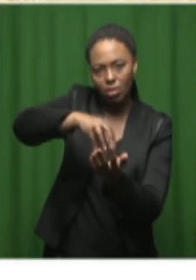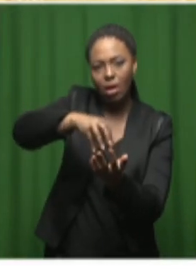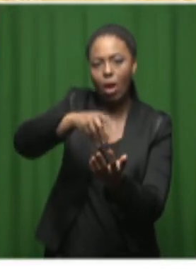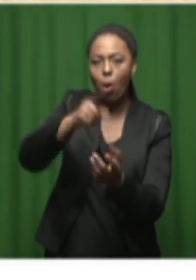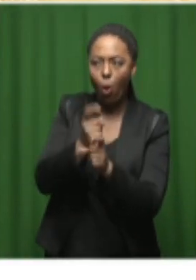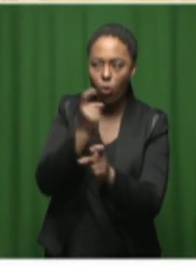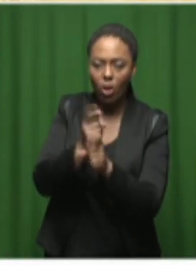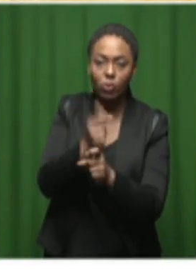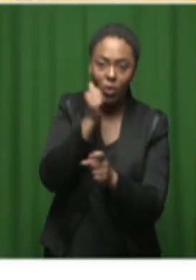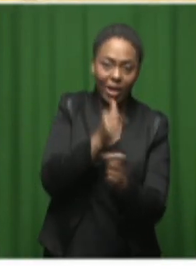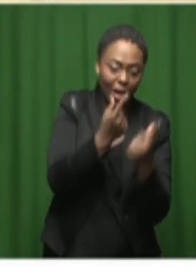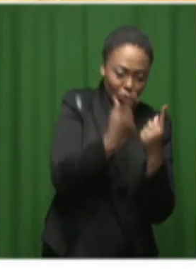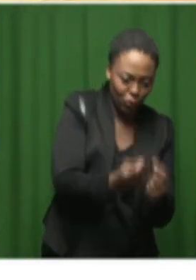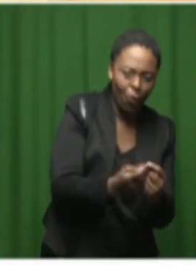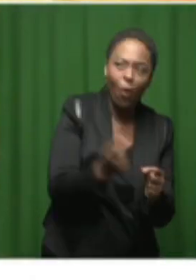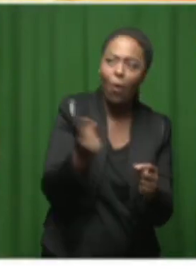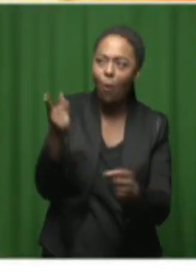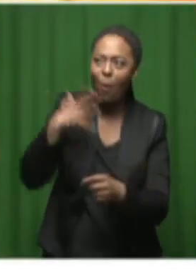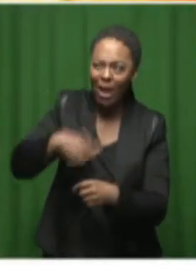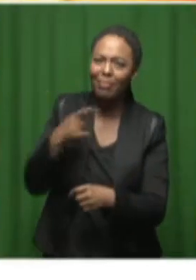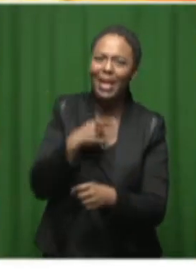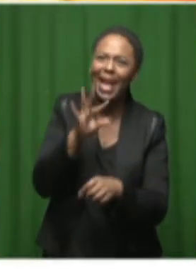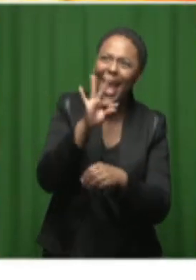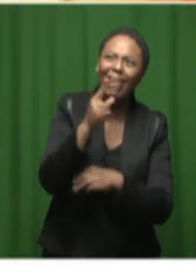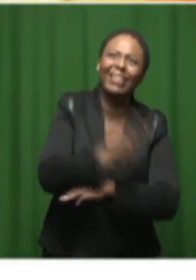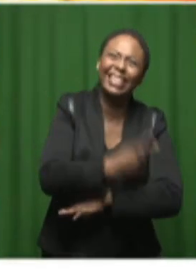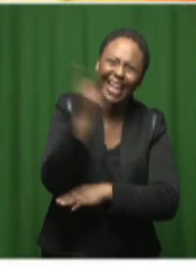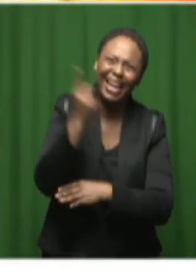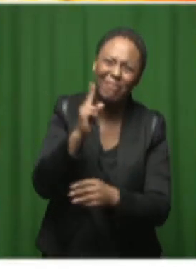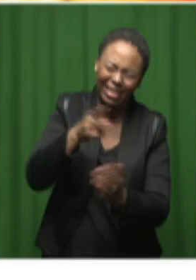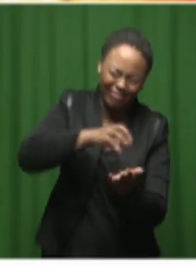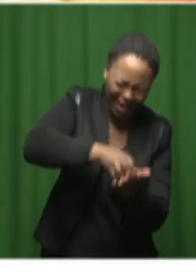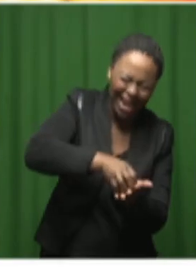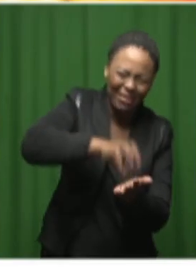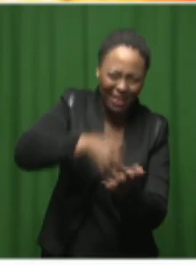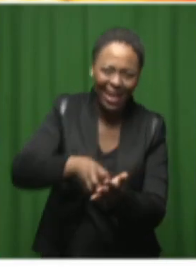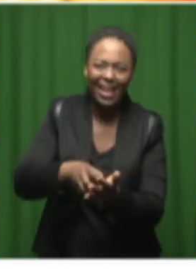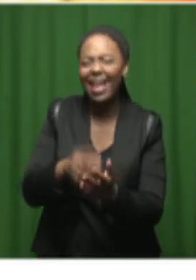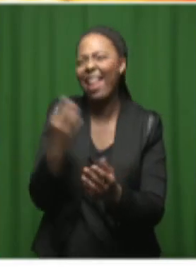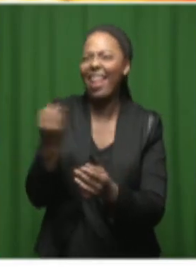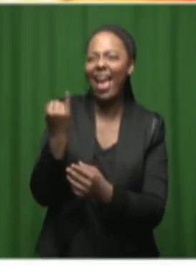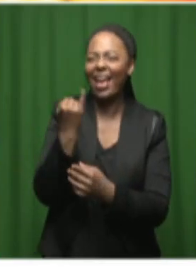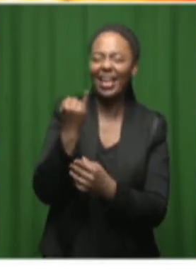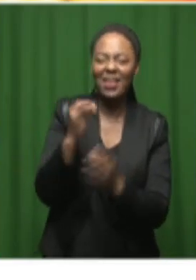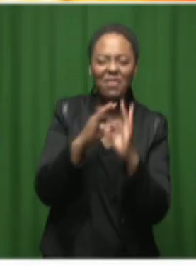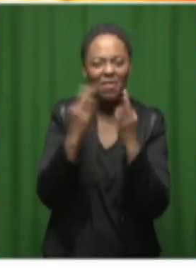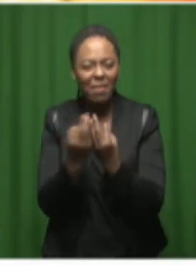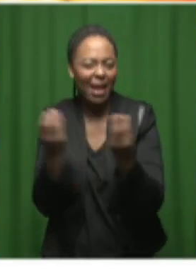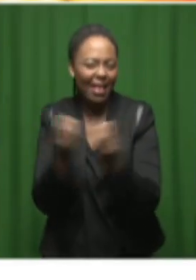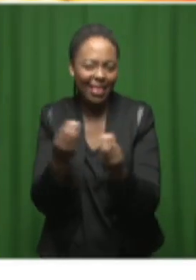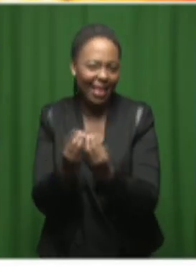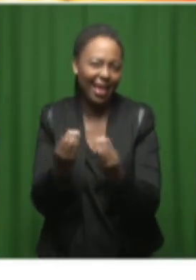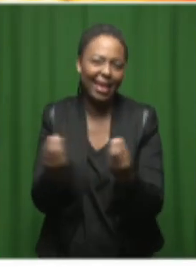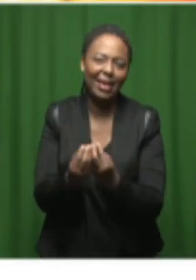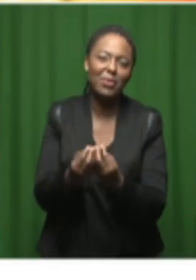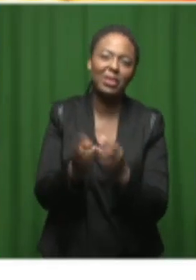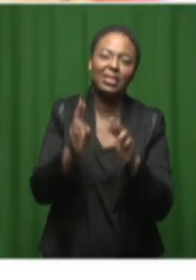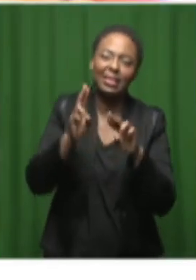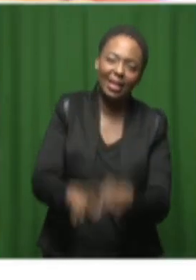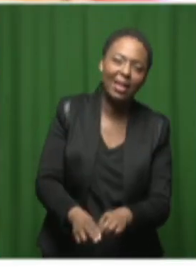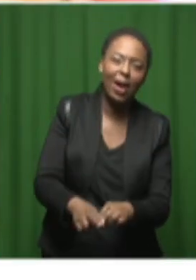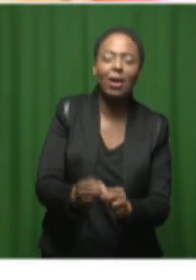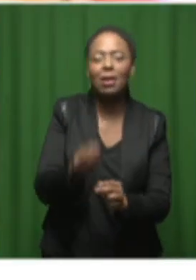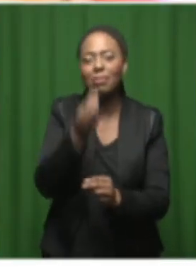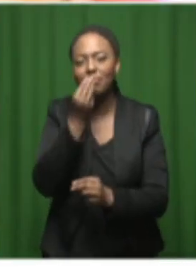them every single day. Yes. So it's more like a family thing where we make scones and we sit down and